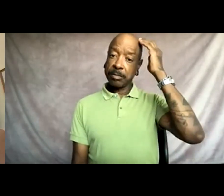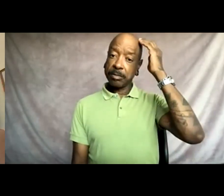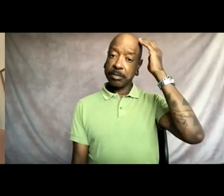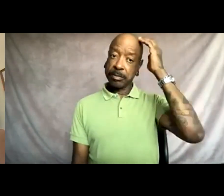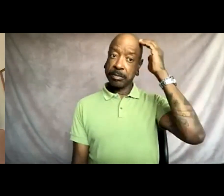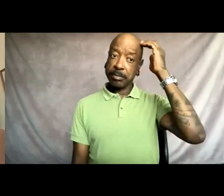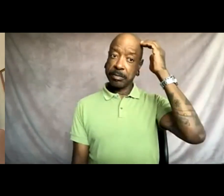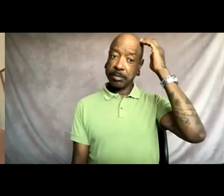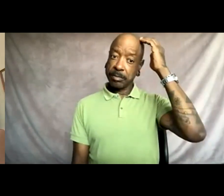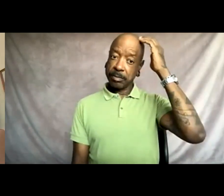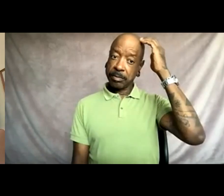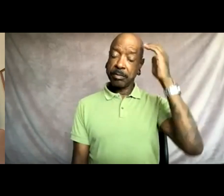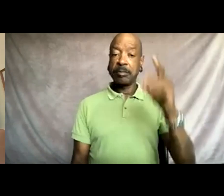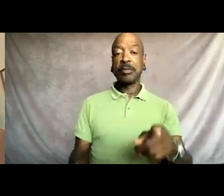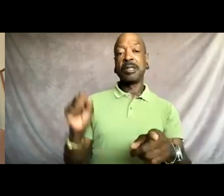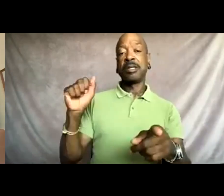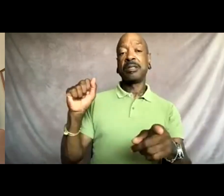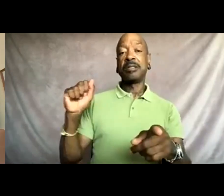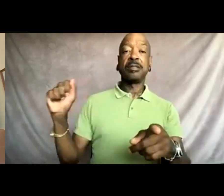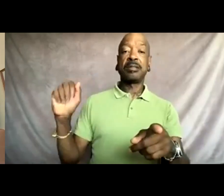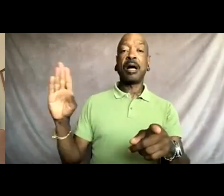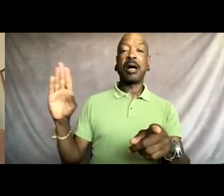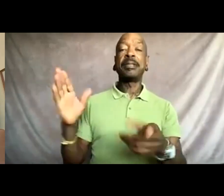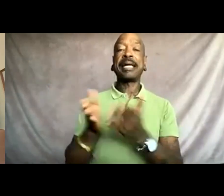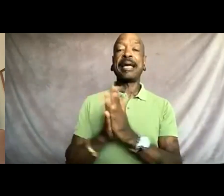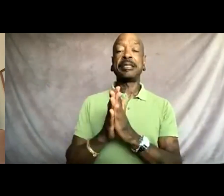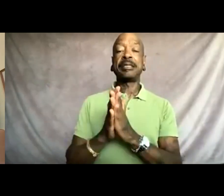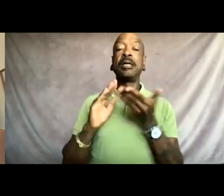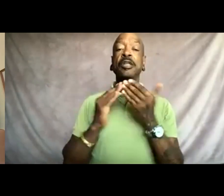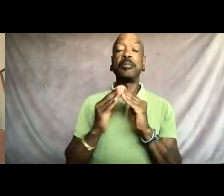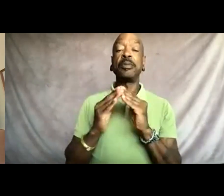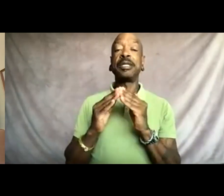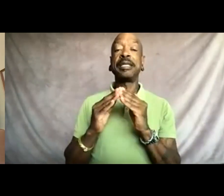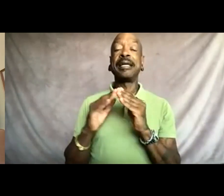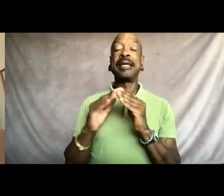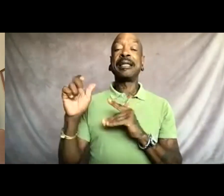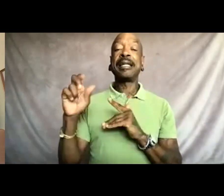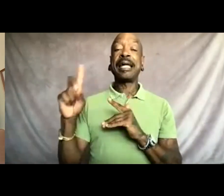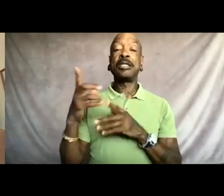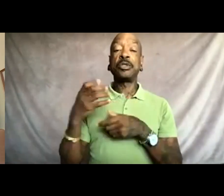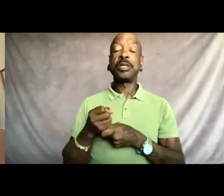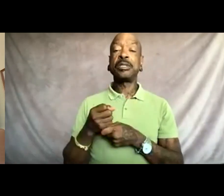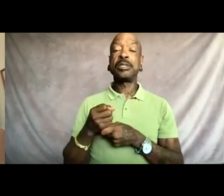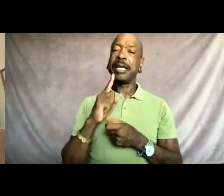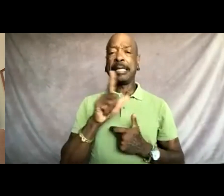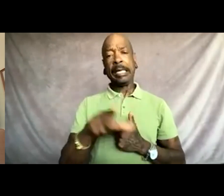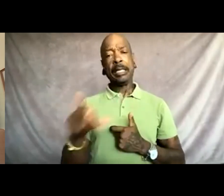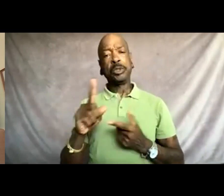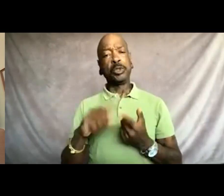Okay, so Sav is asking, are community land trusts legally considered landlords to the people who lease from them?